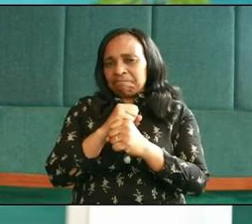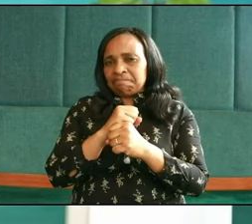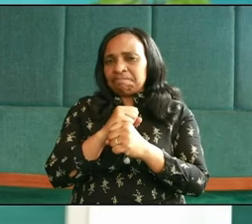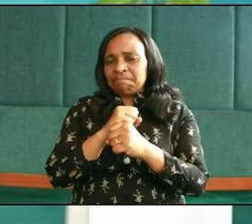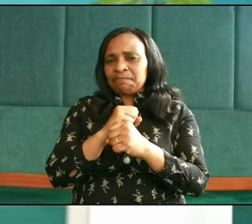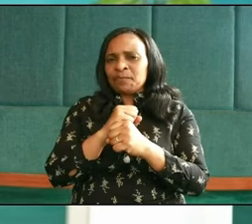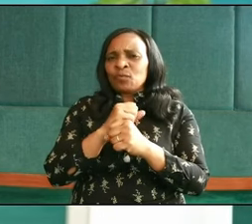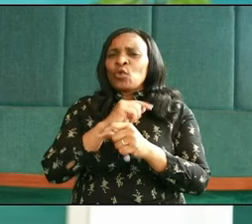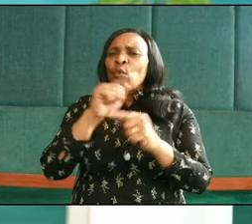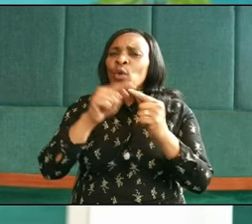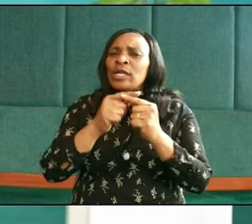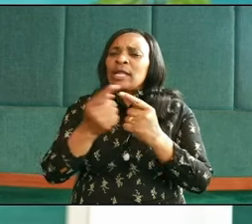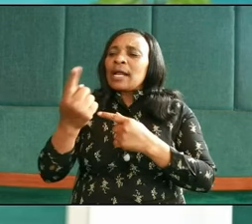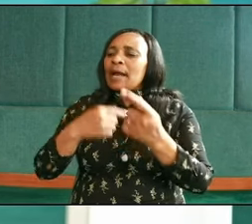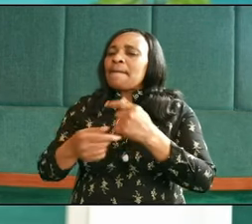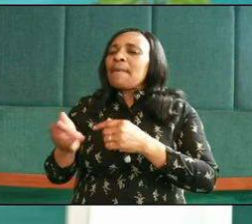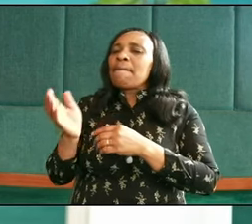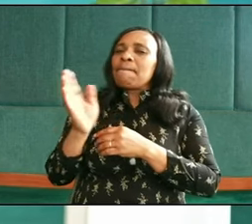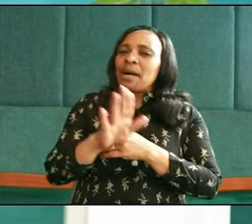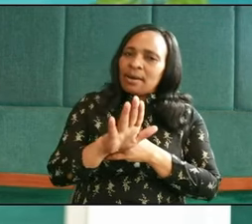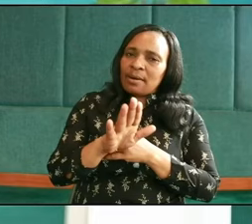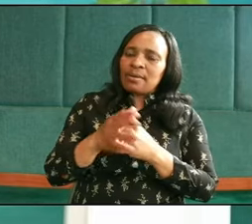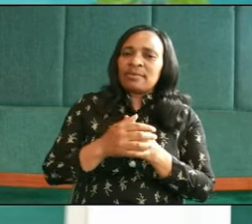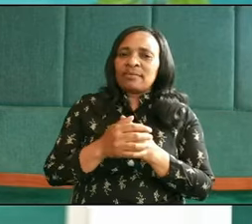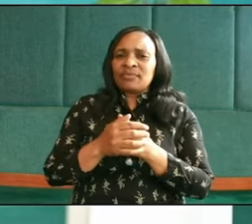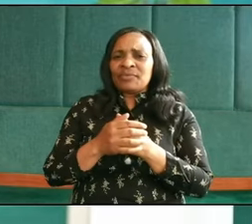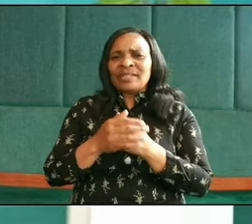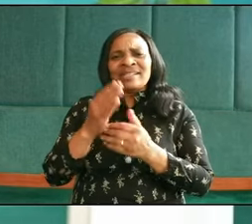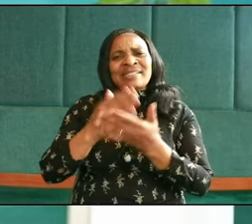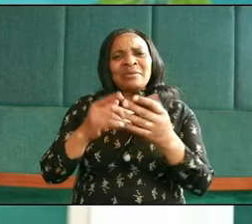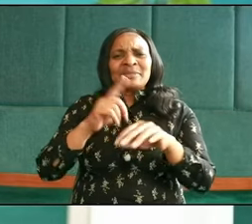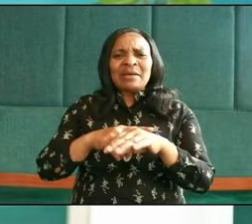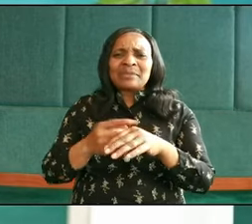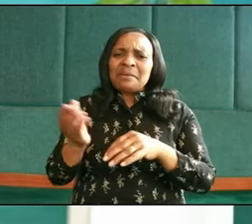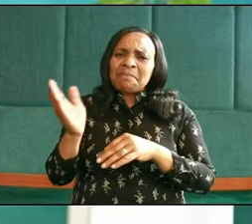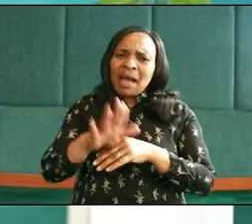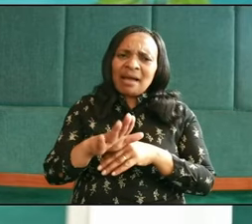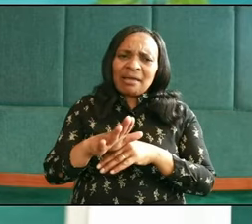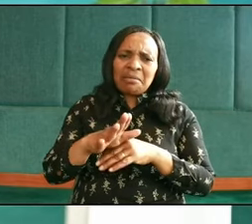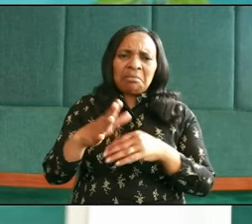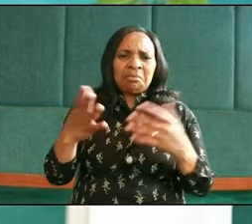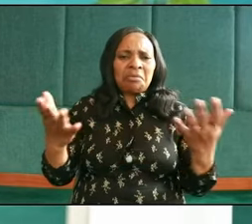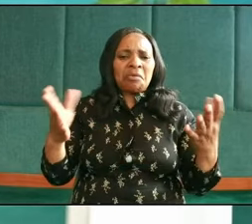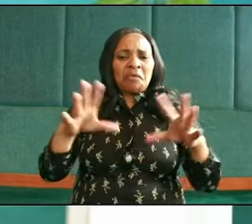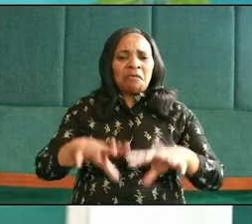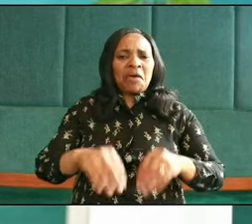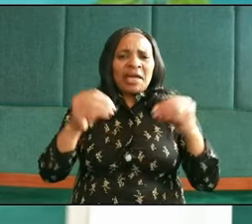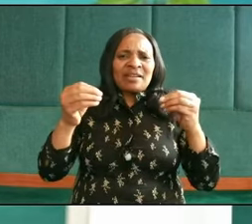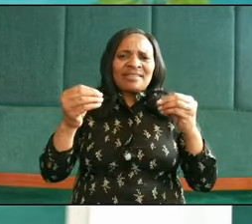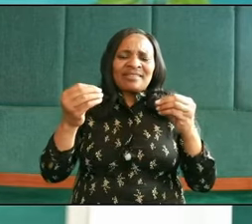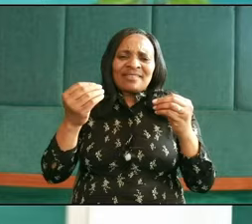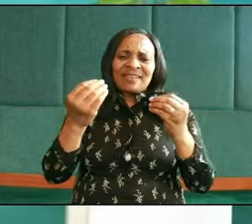And when they are coming back, you know, sometimes you come back and hate the Lord because of the